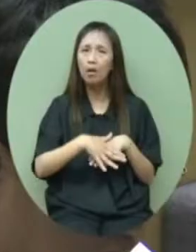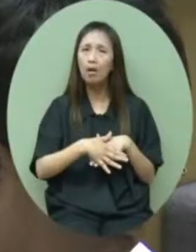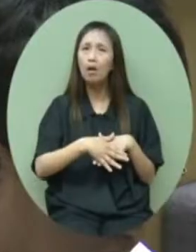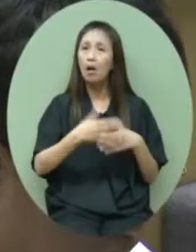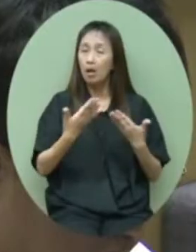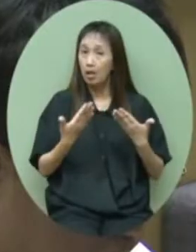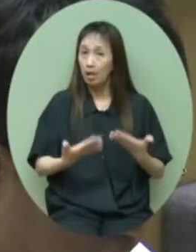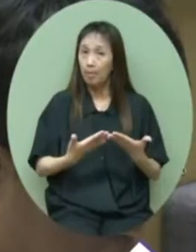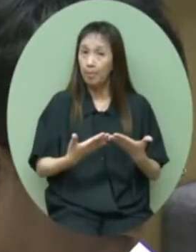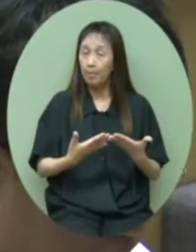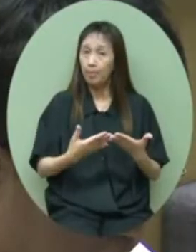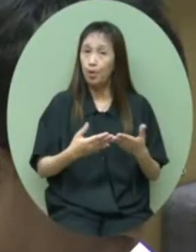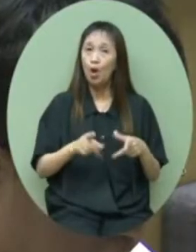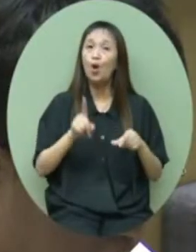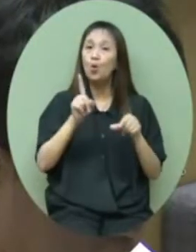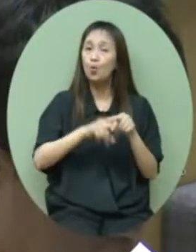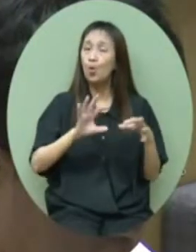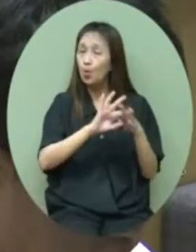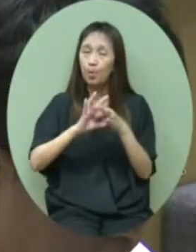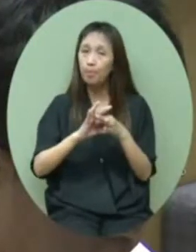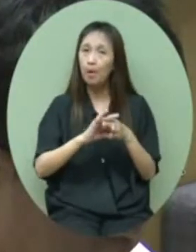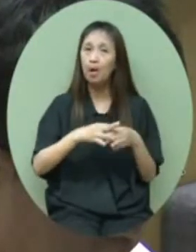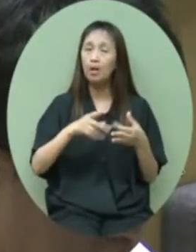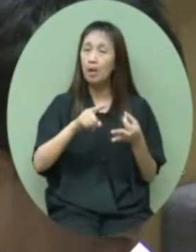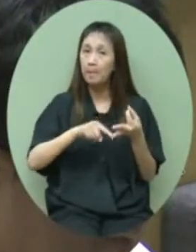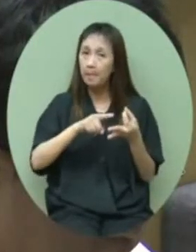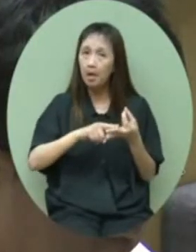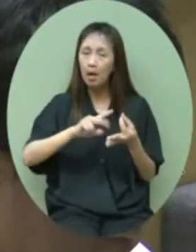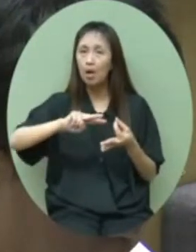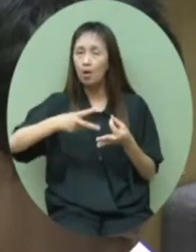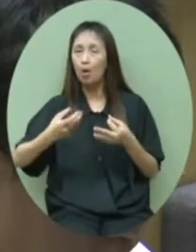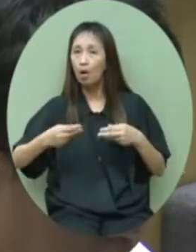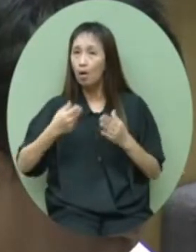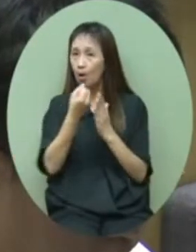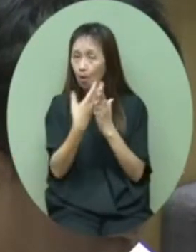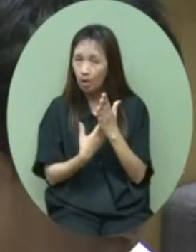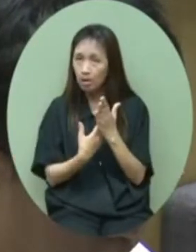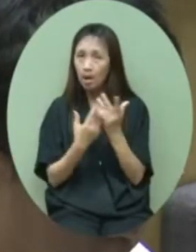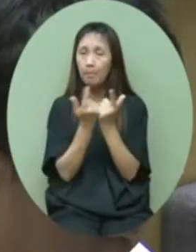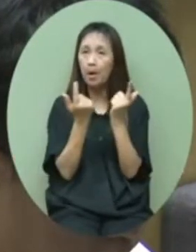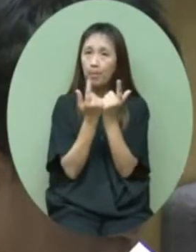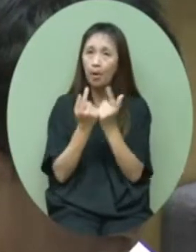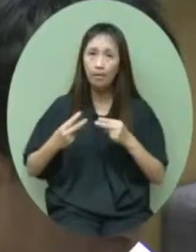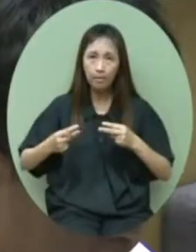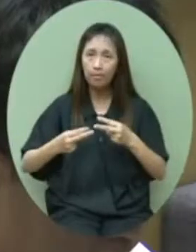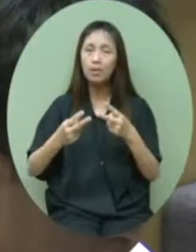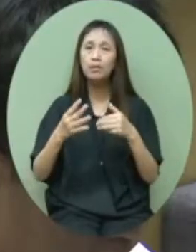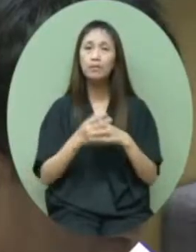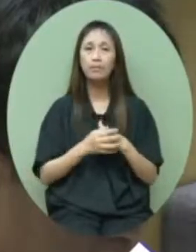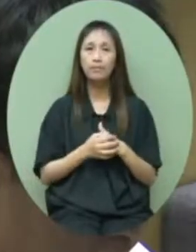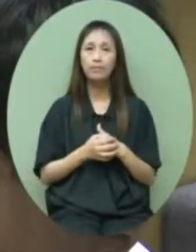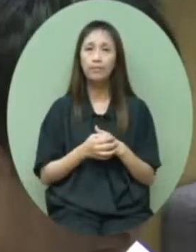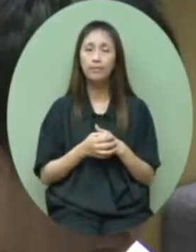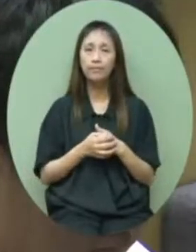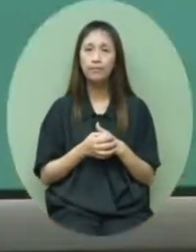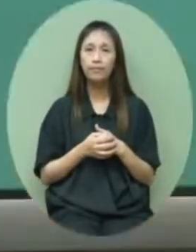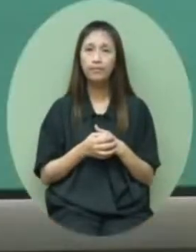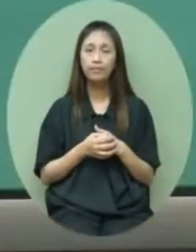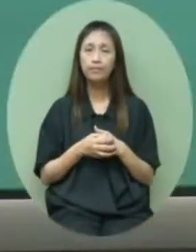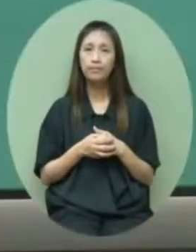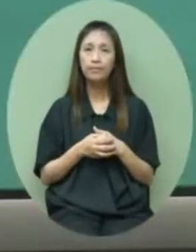at Oil Hong Kong or some irony? And Mr. Xia Baolong will pay a visit to Hong Kong this month. Do you